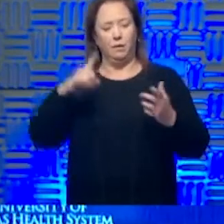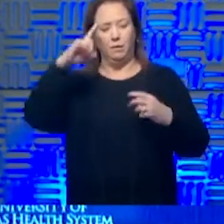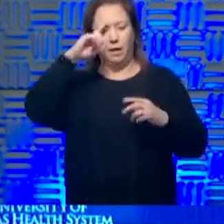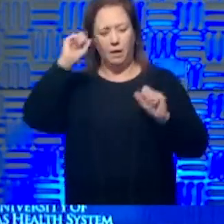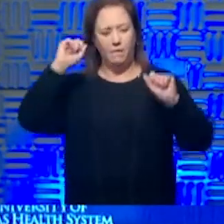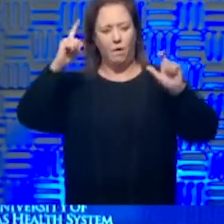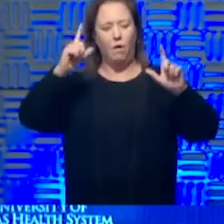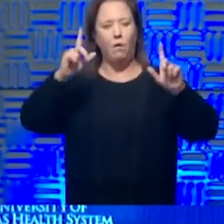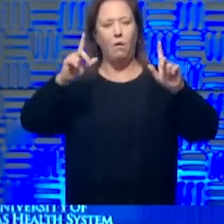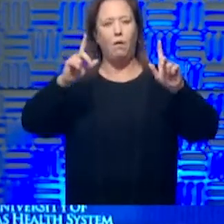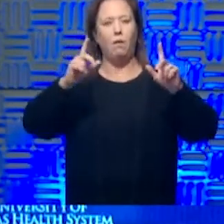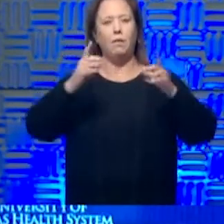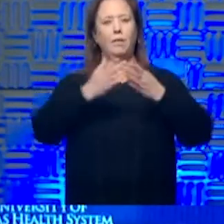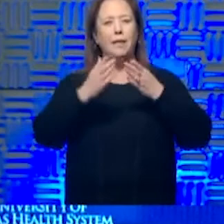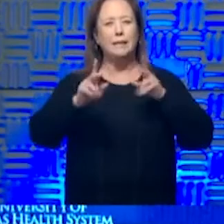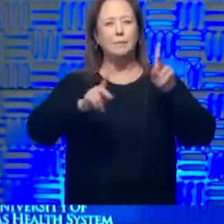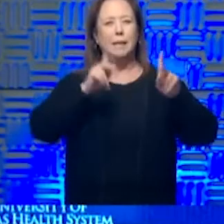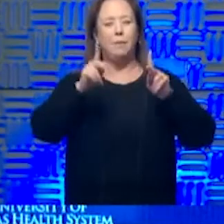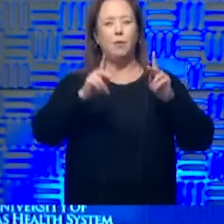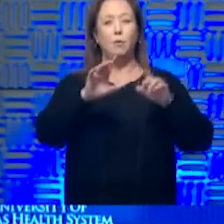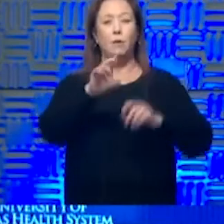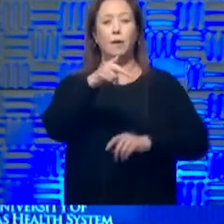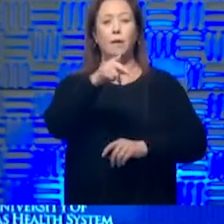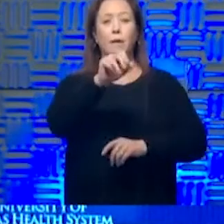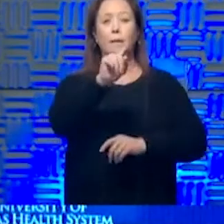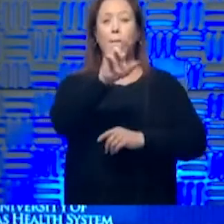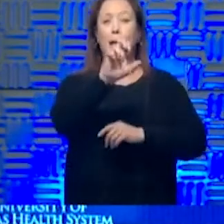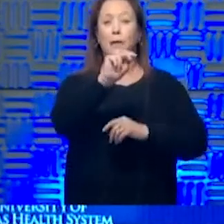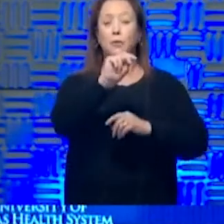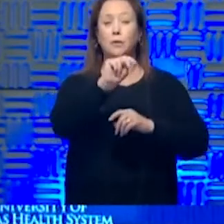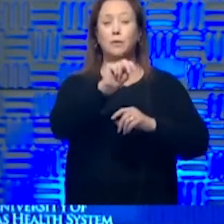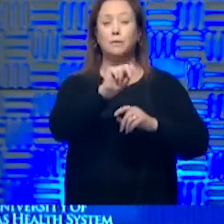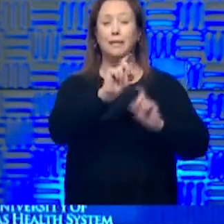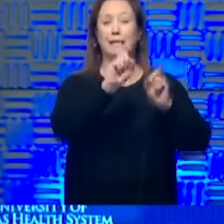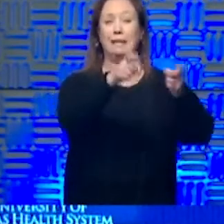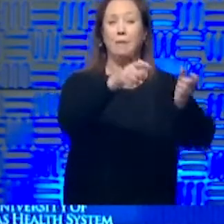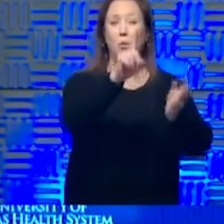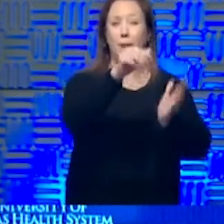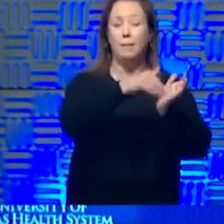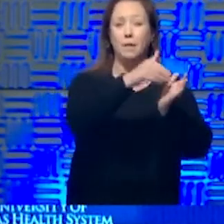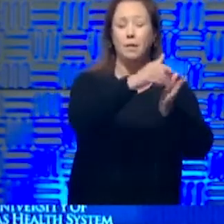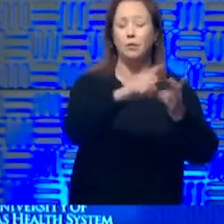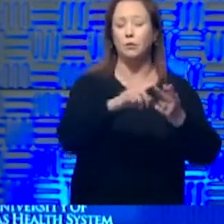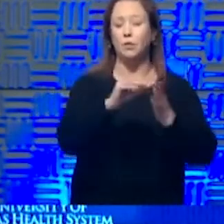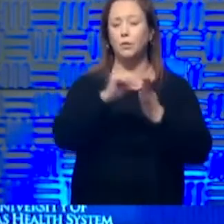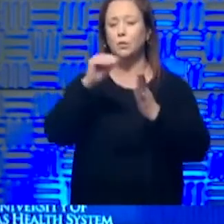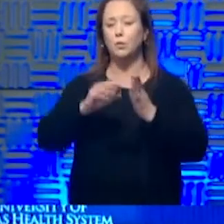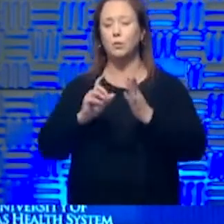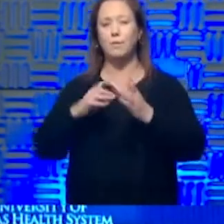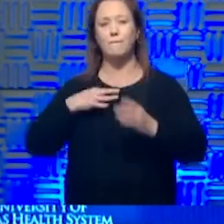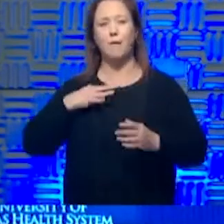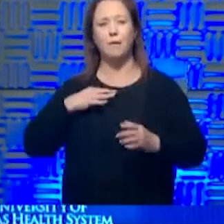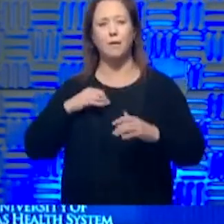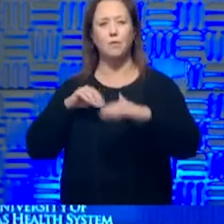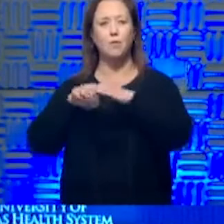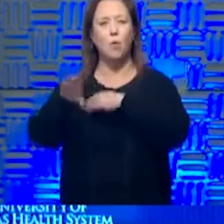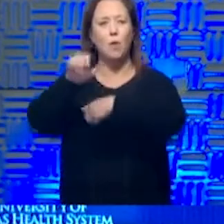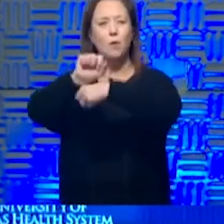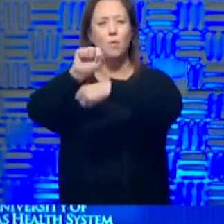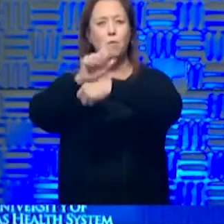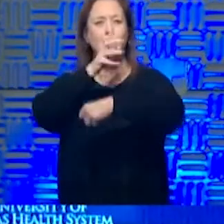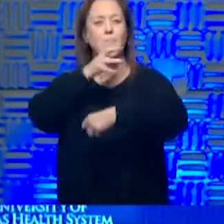The Patterson Family Foundation with $1 million gift. Our students volunteering to go out and work in the front lines in rural